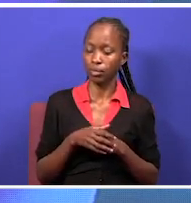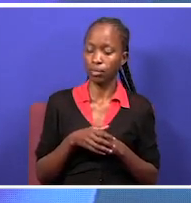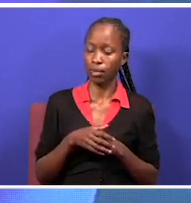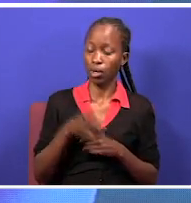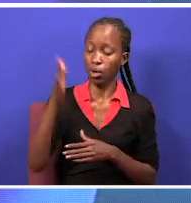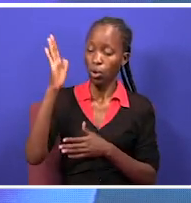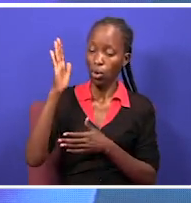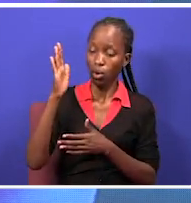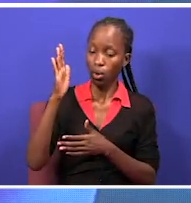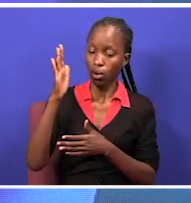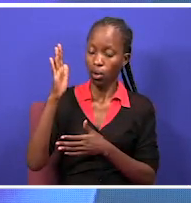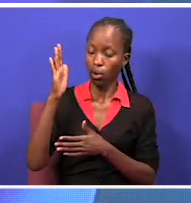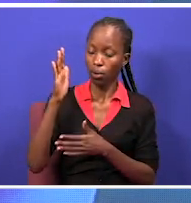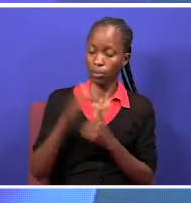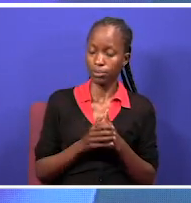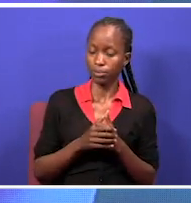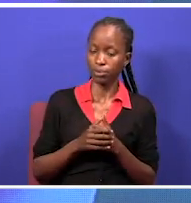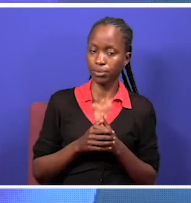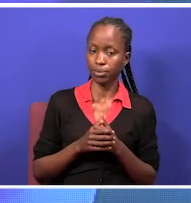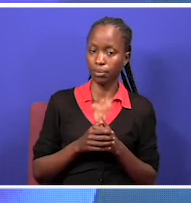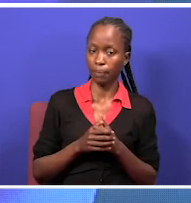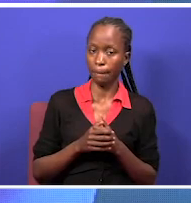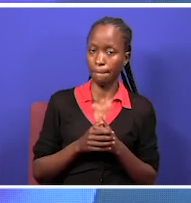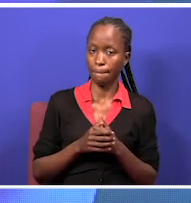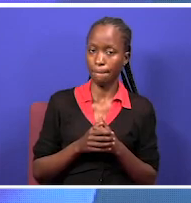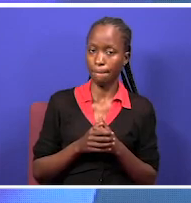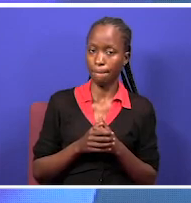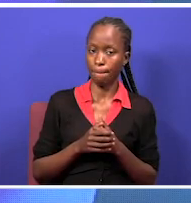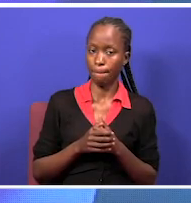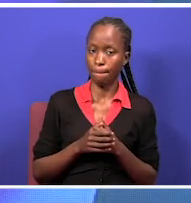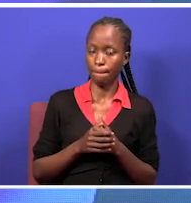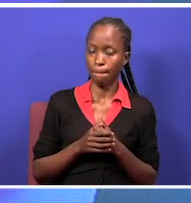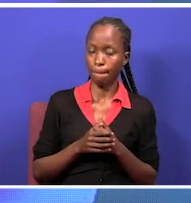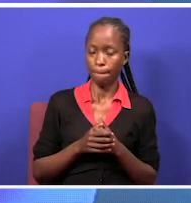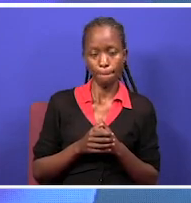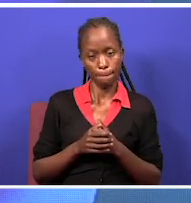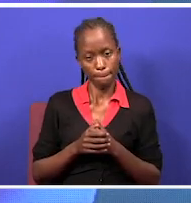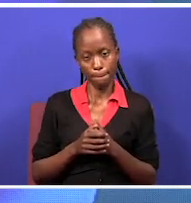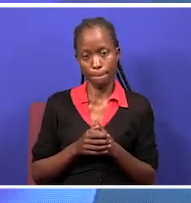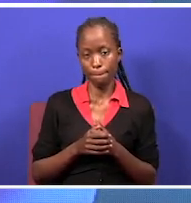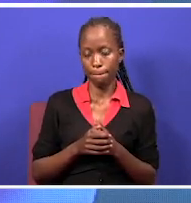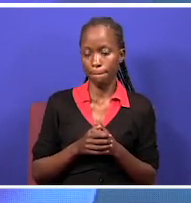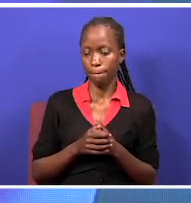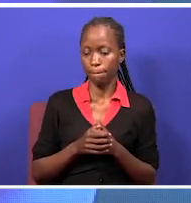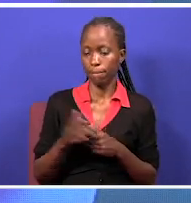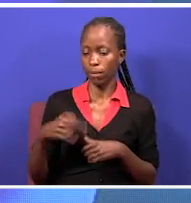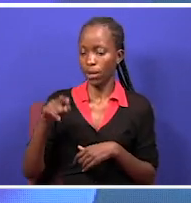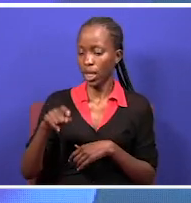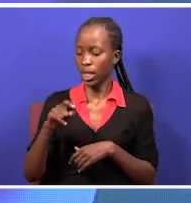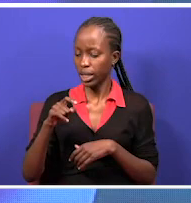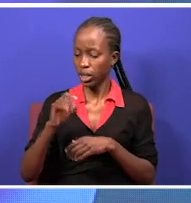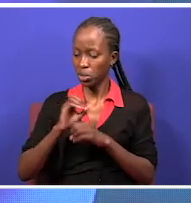our husband, our wife, or anybody for that matter, or any situation above the Lord our